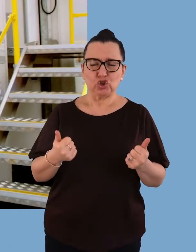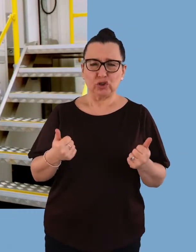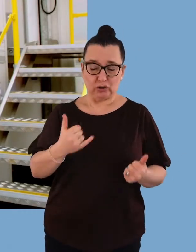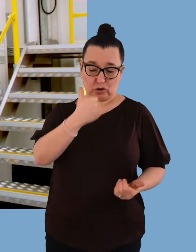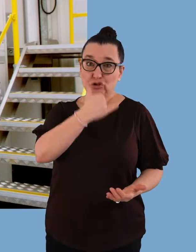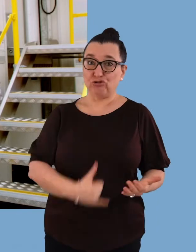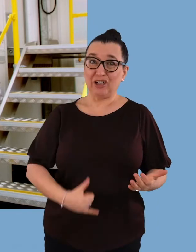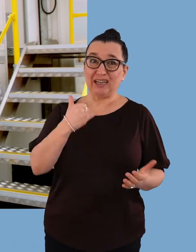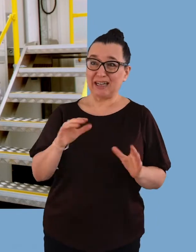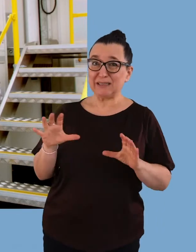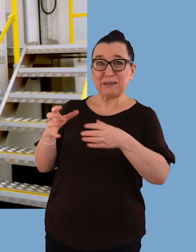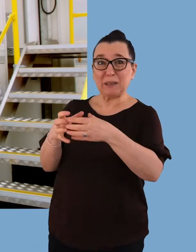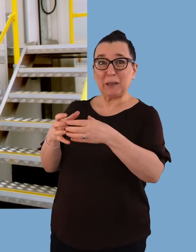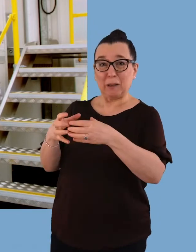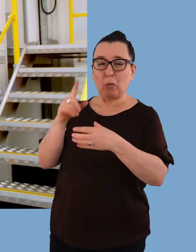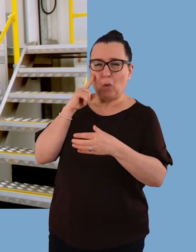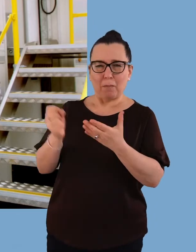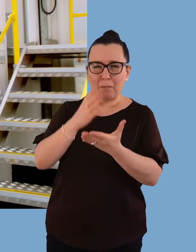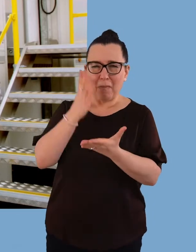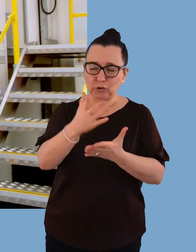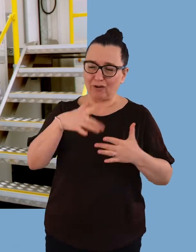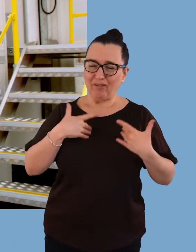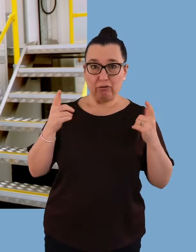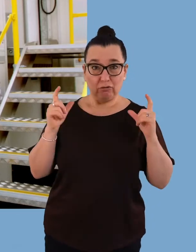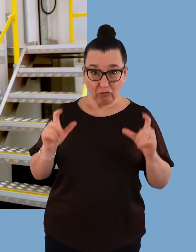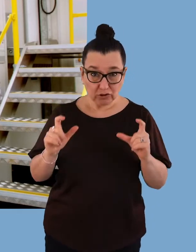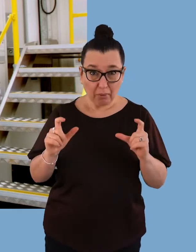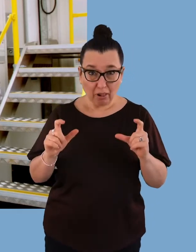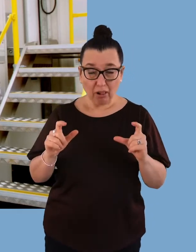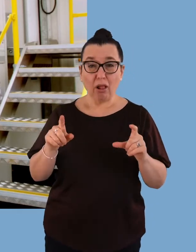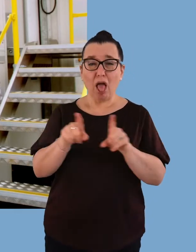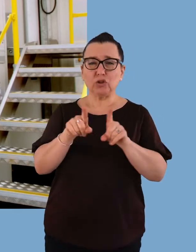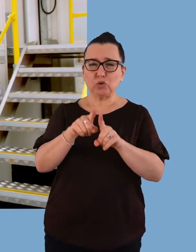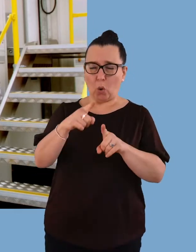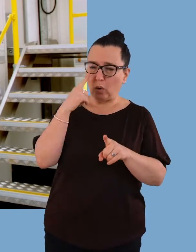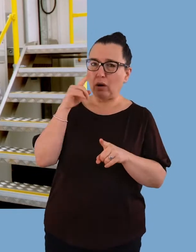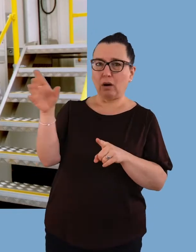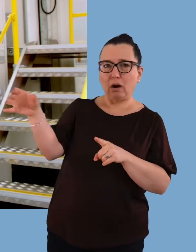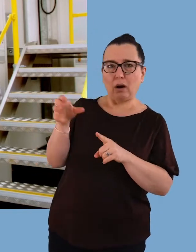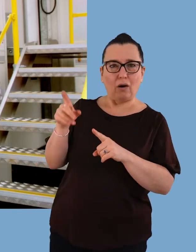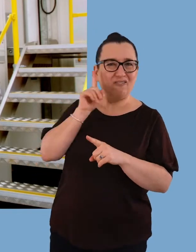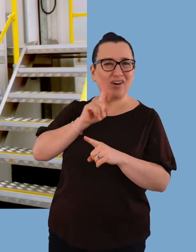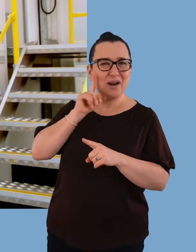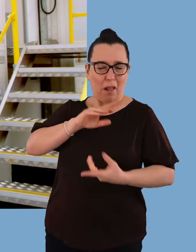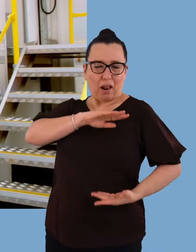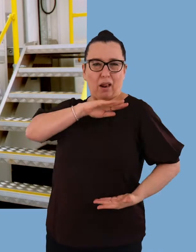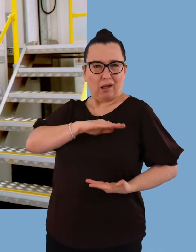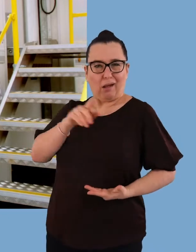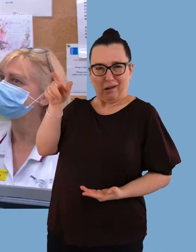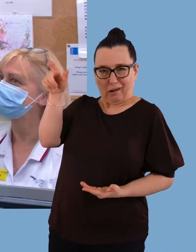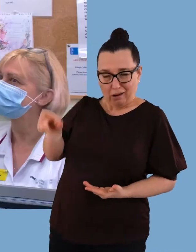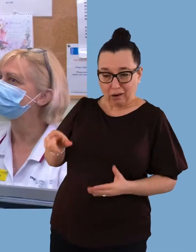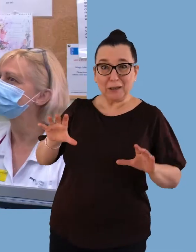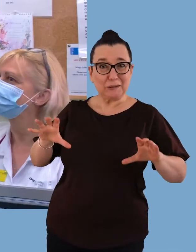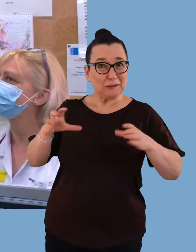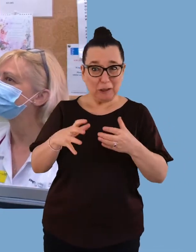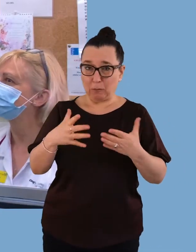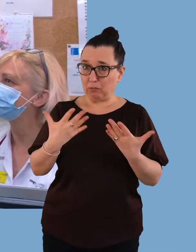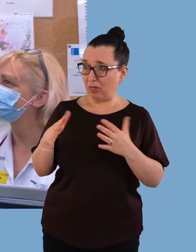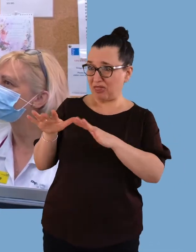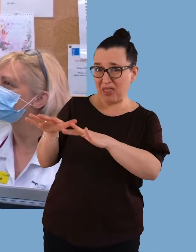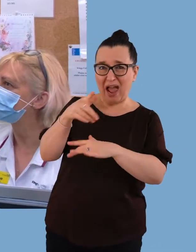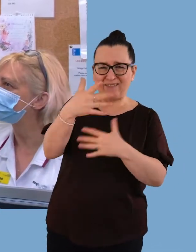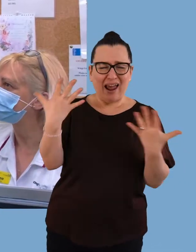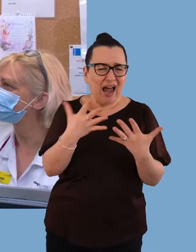over very quickly the screening team will also ensure you feel at ease you are always seen by a female